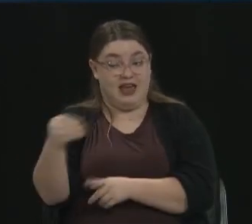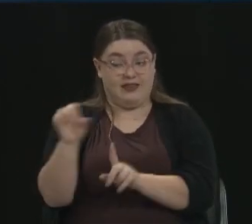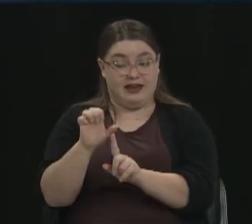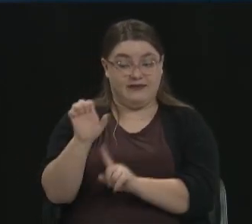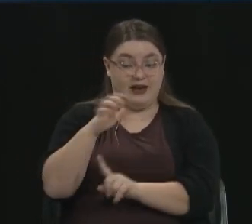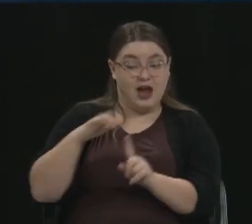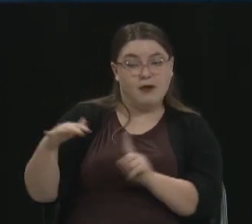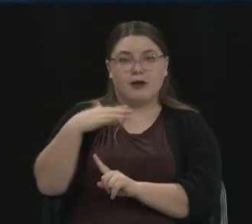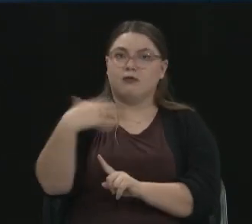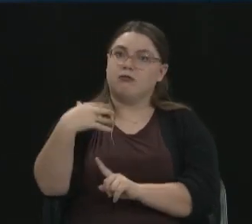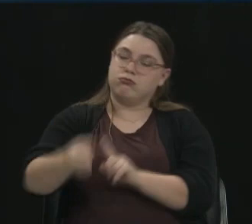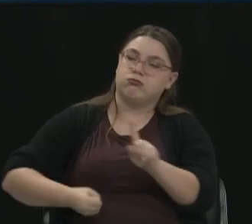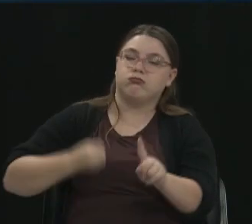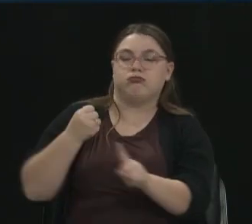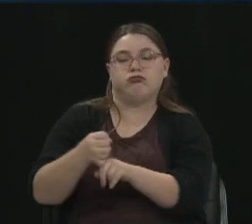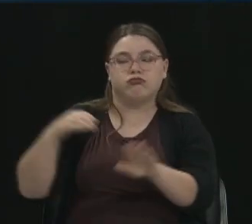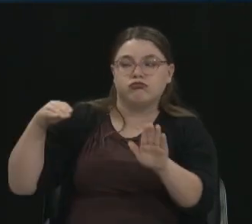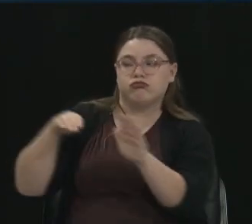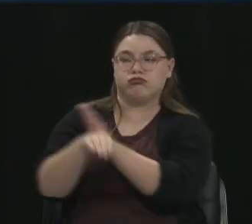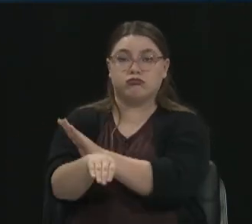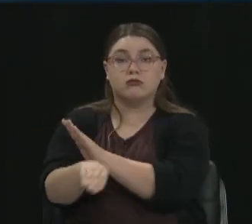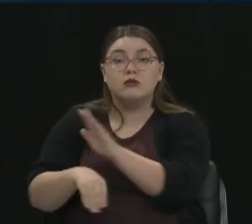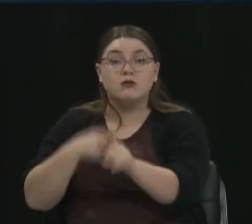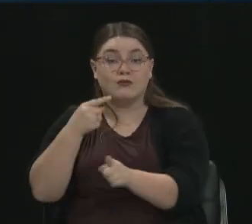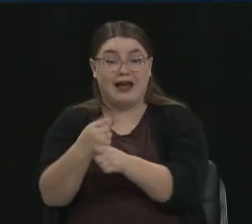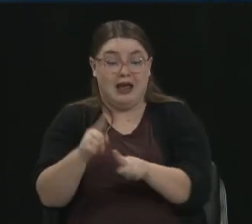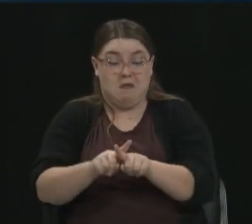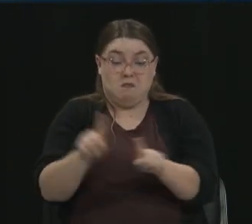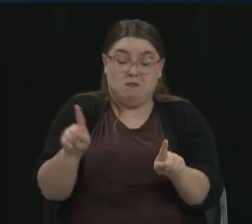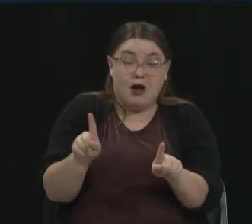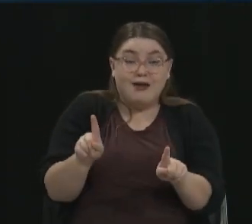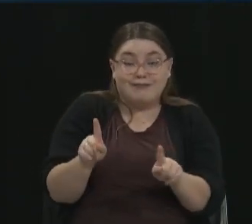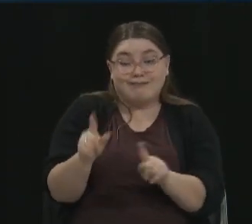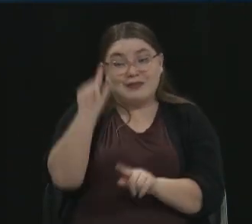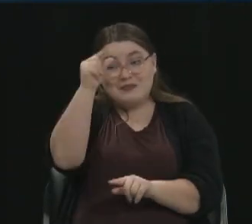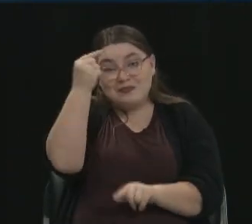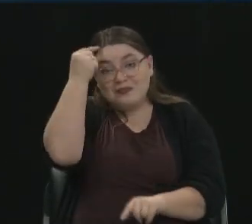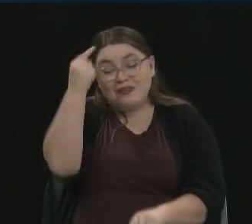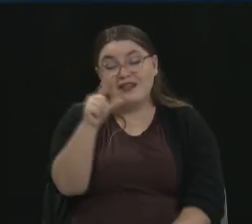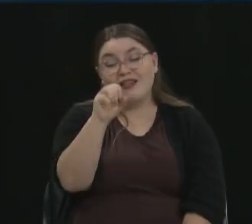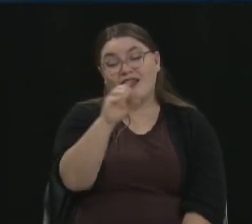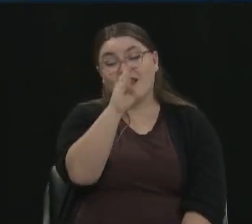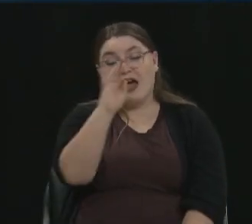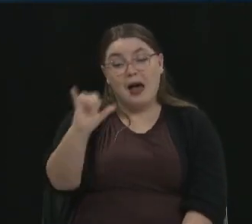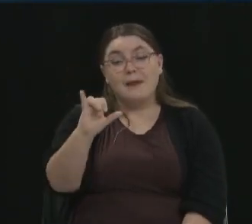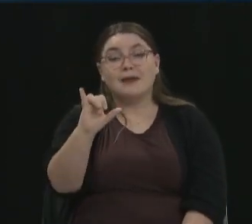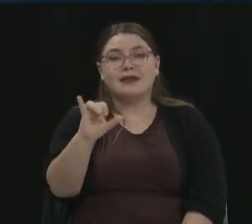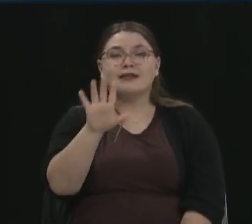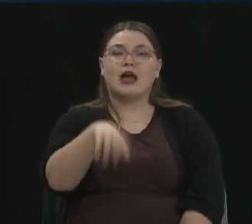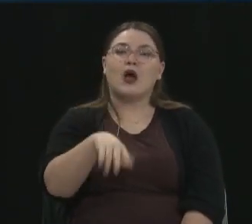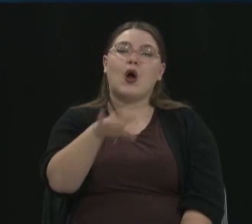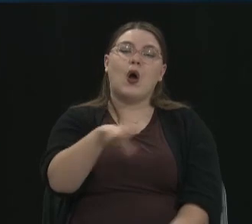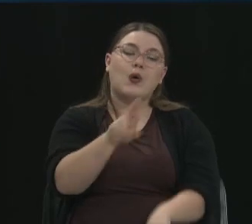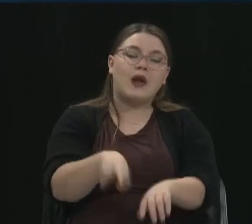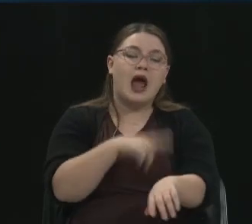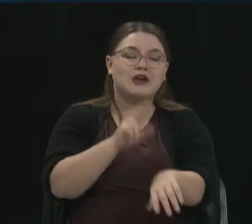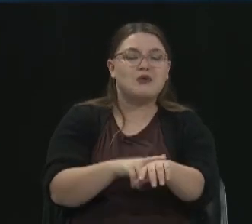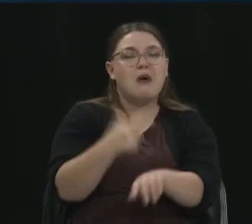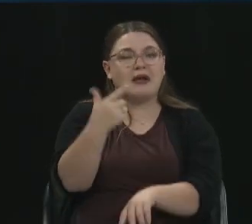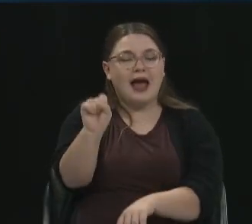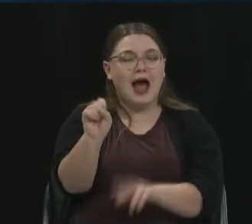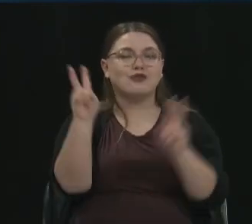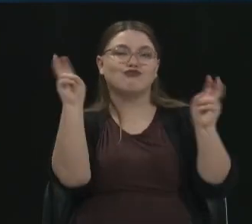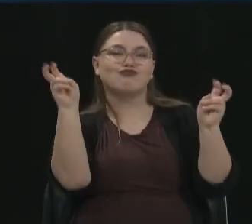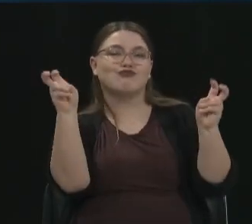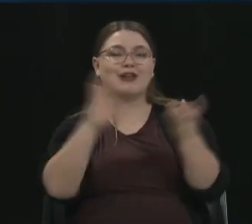you're right, and yet the lobbyists are establishing that natural gas is green energy when we know what